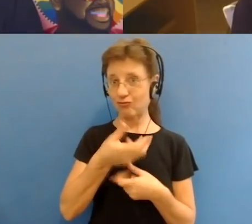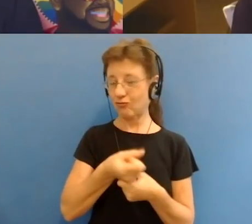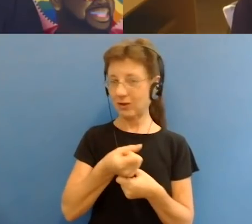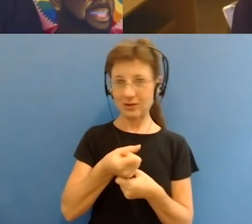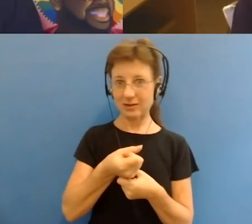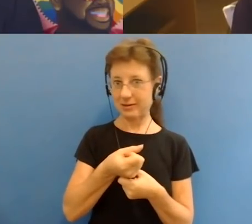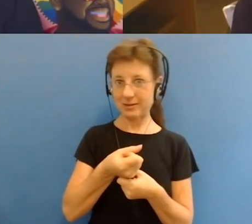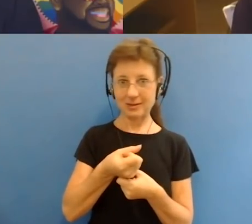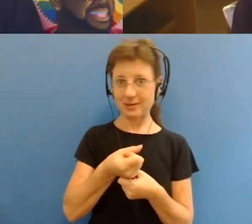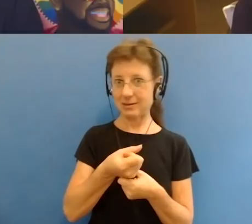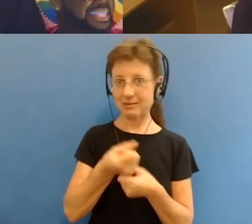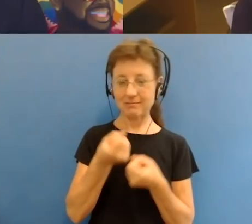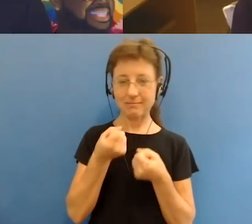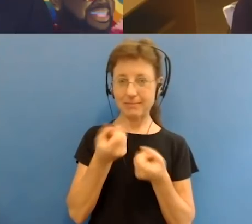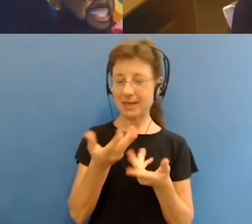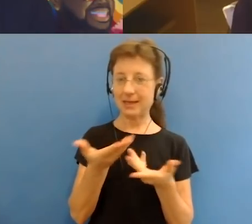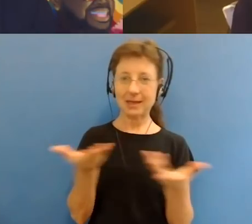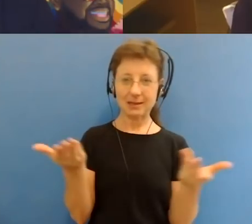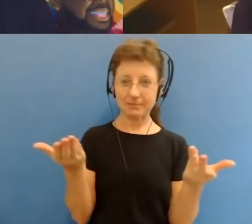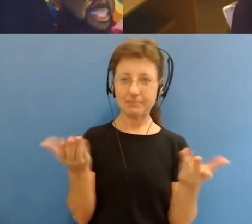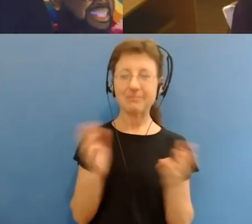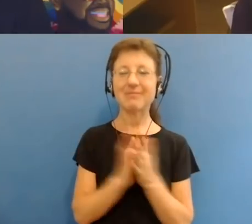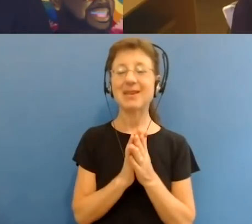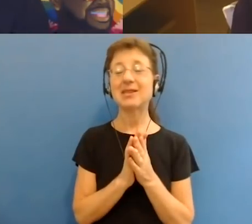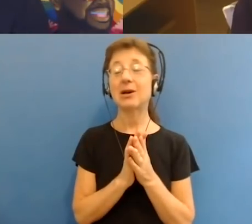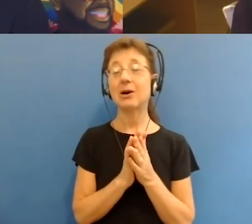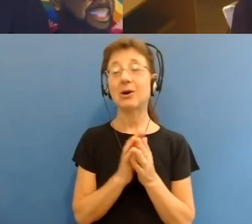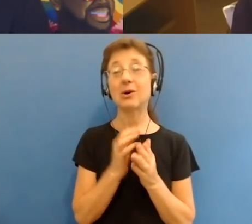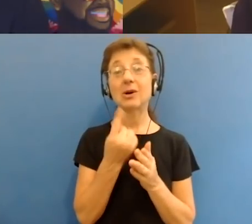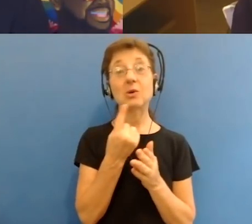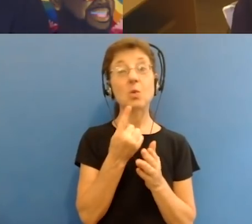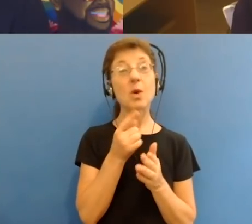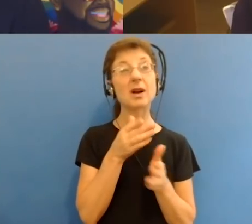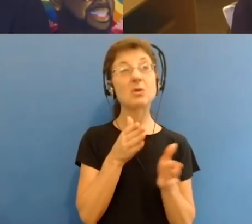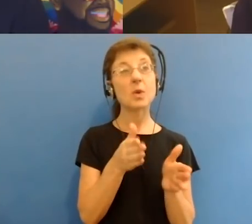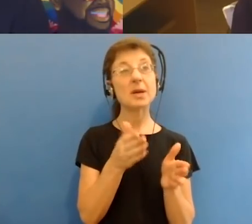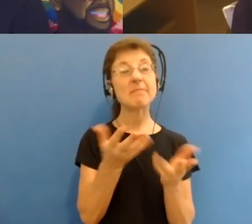because in one way, the Dharma felt really